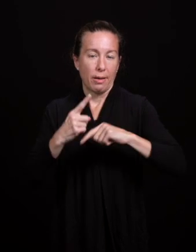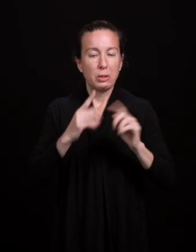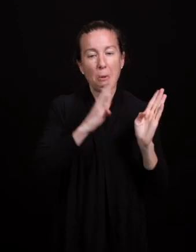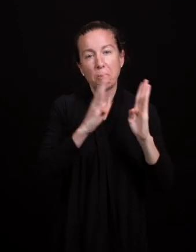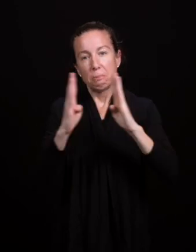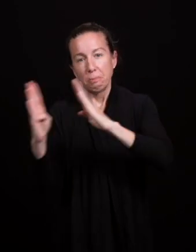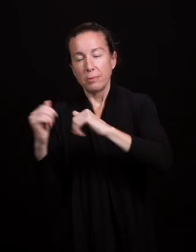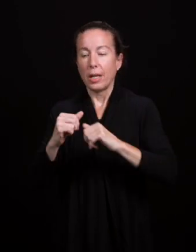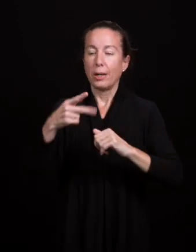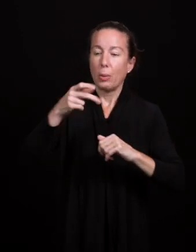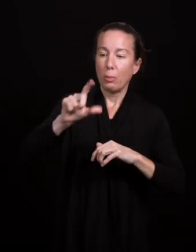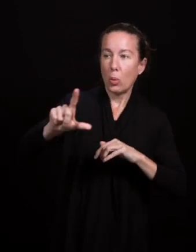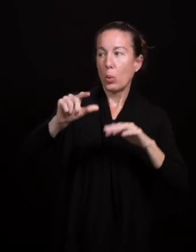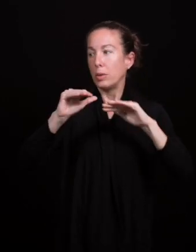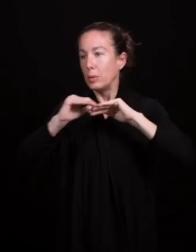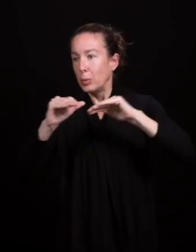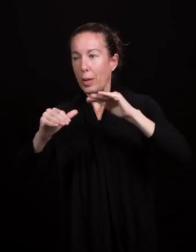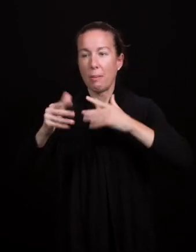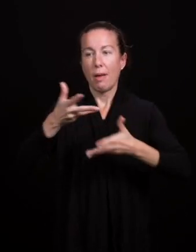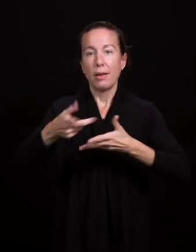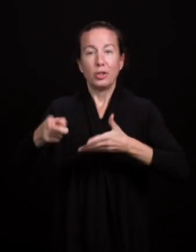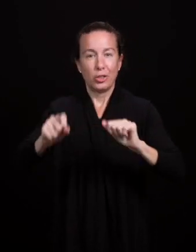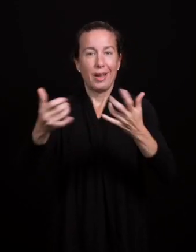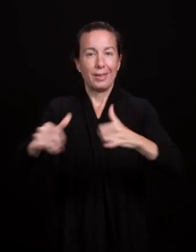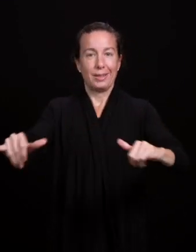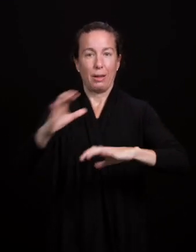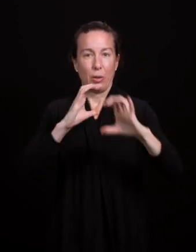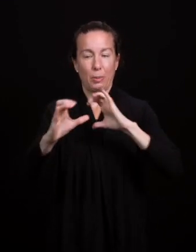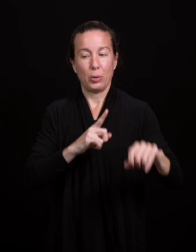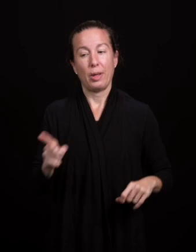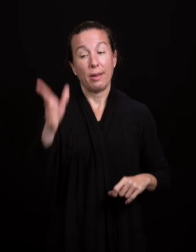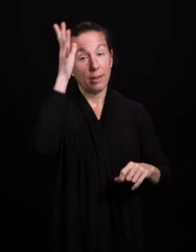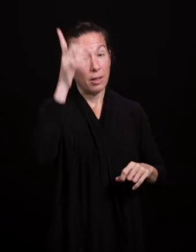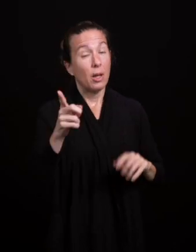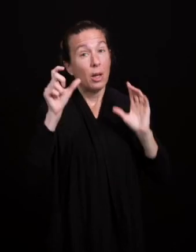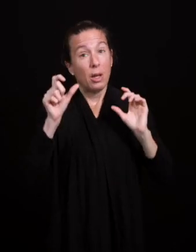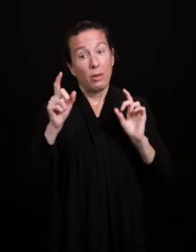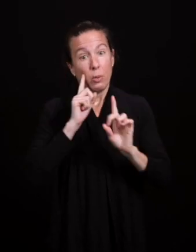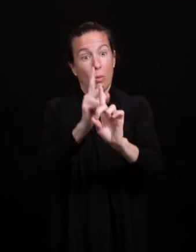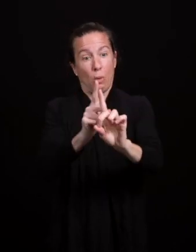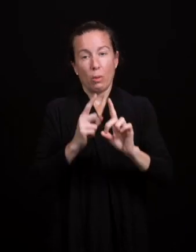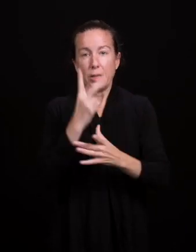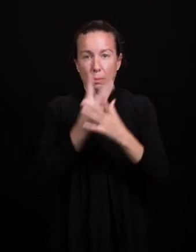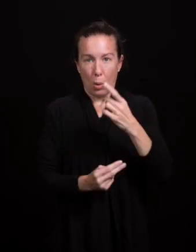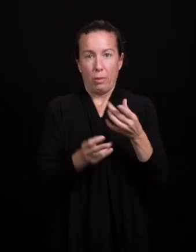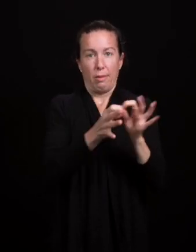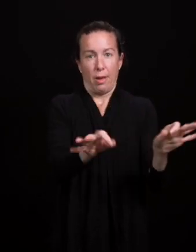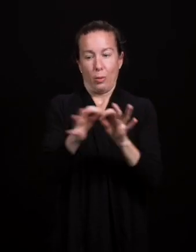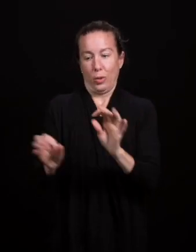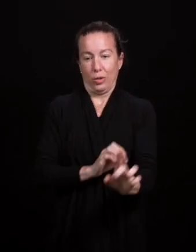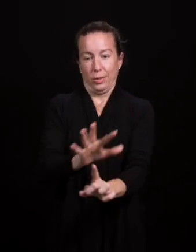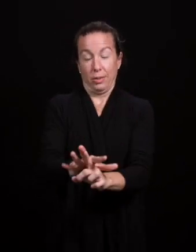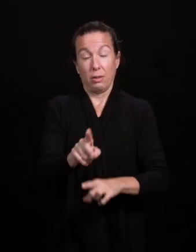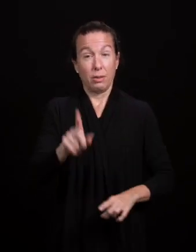times around the pool and still be able to communicate. We want Emma to have exposure to both modes of language. Because as